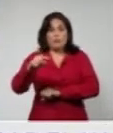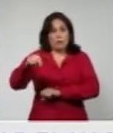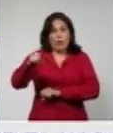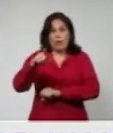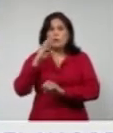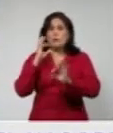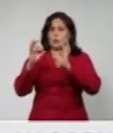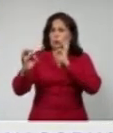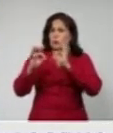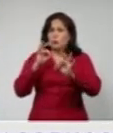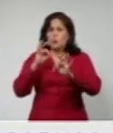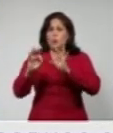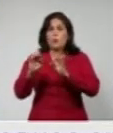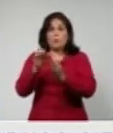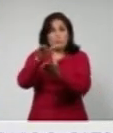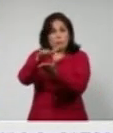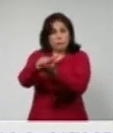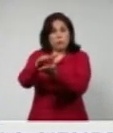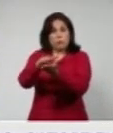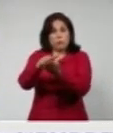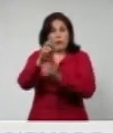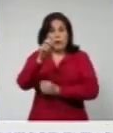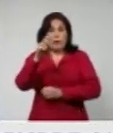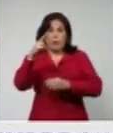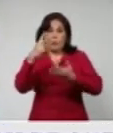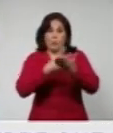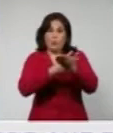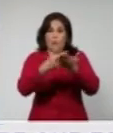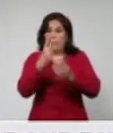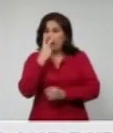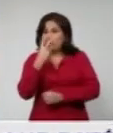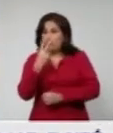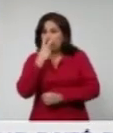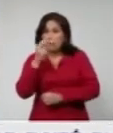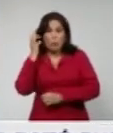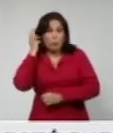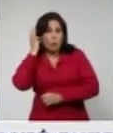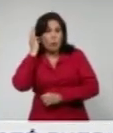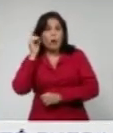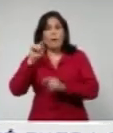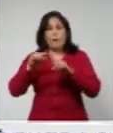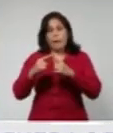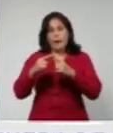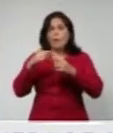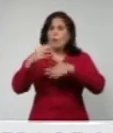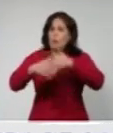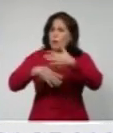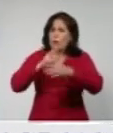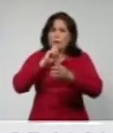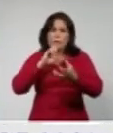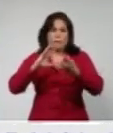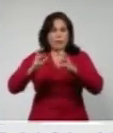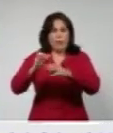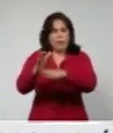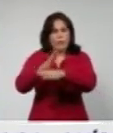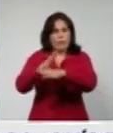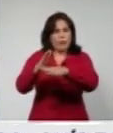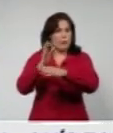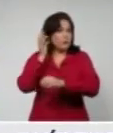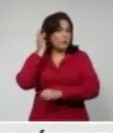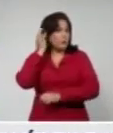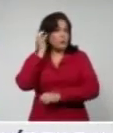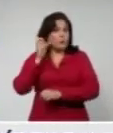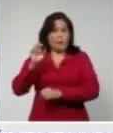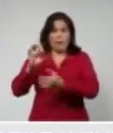unit. She spent 15 days in hospital and suffered from a series of